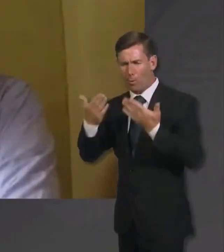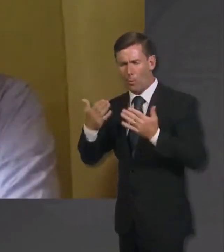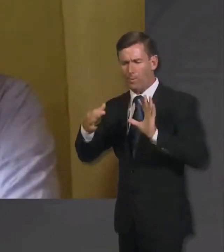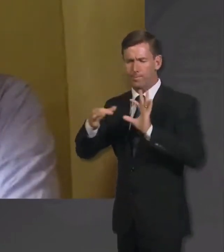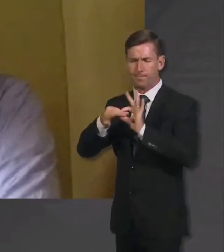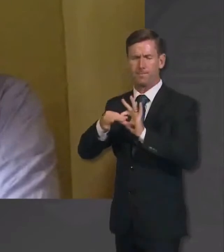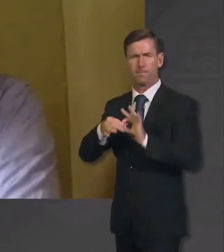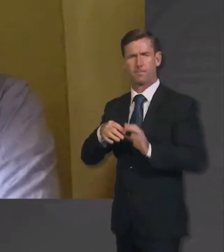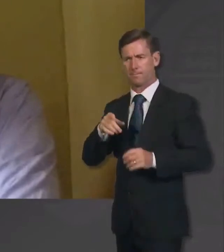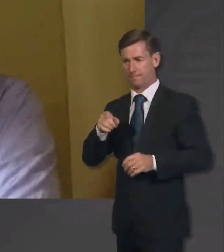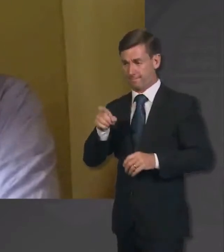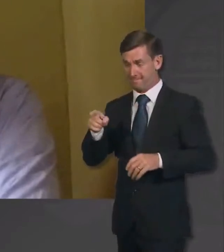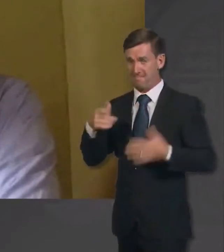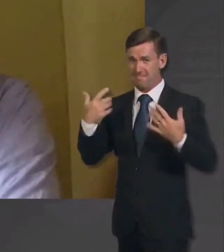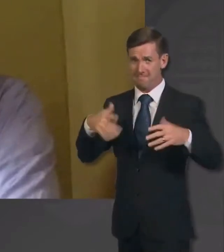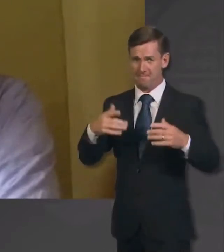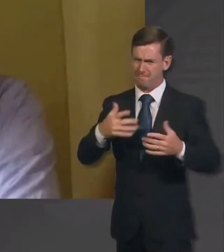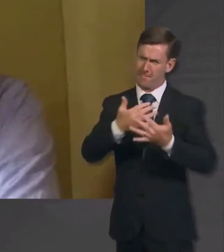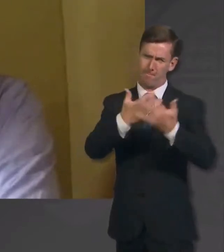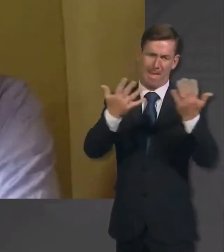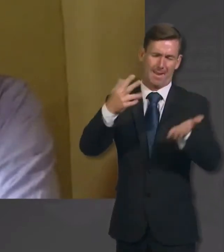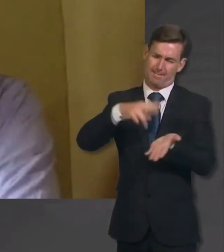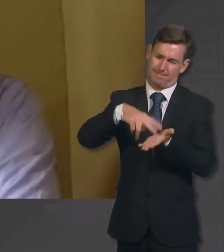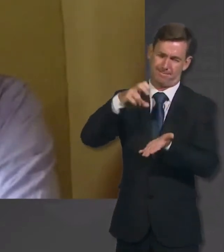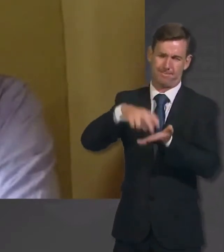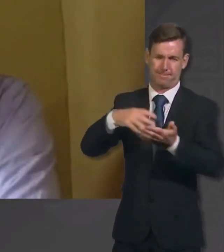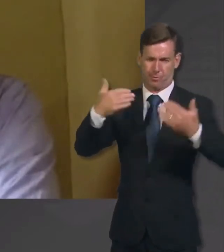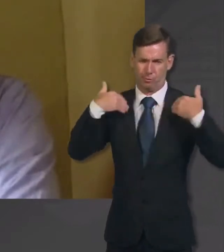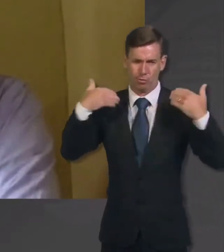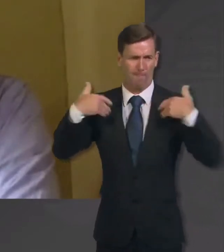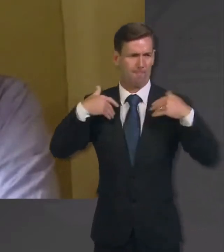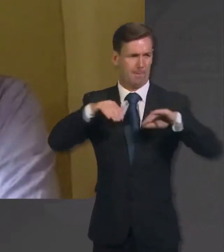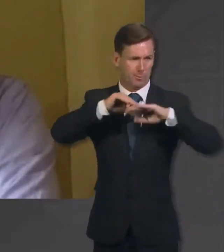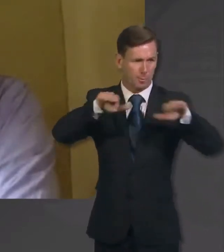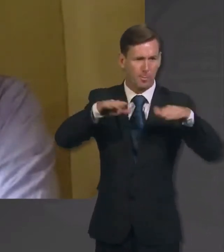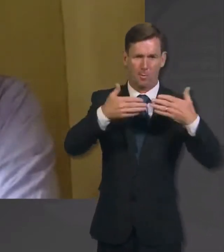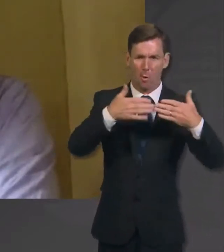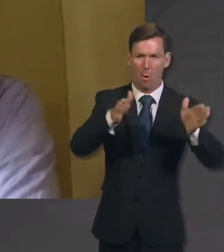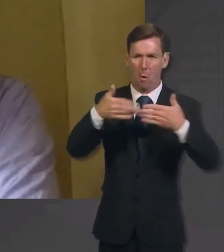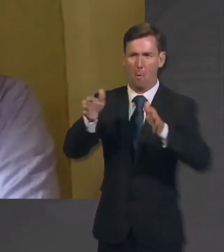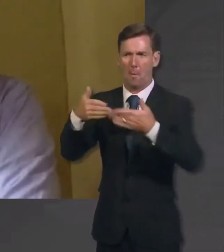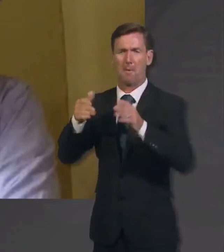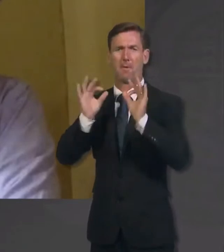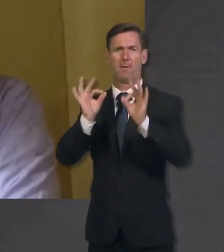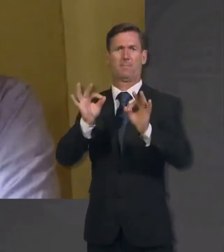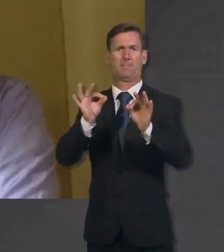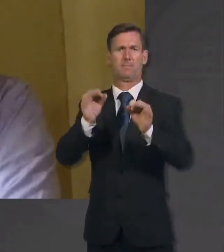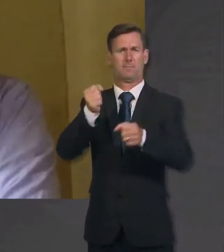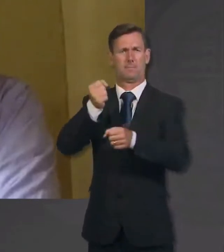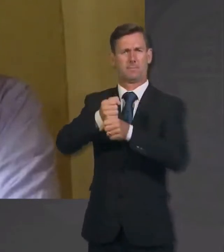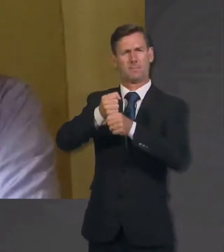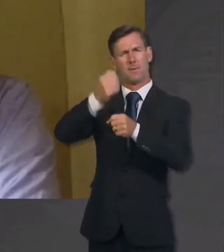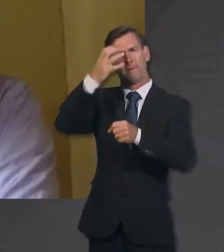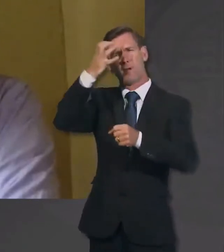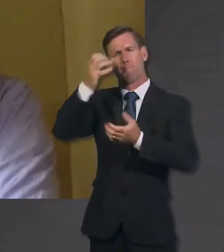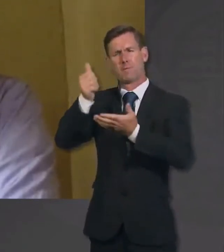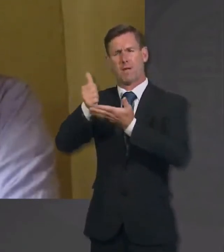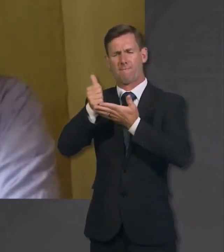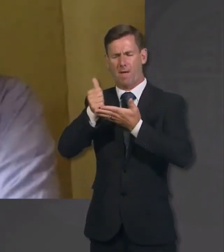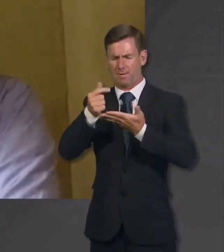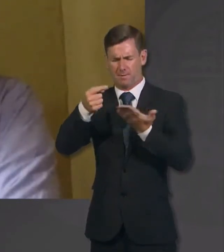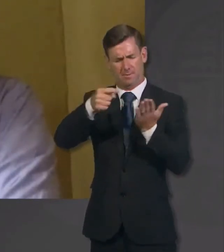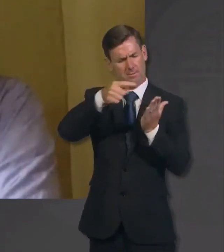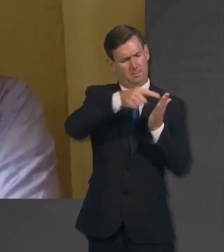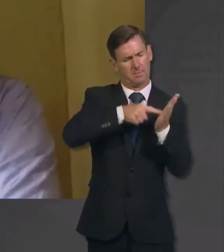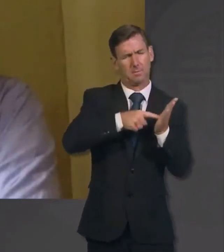well. Government advice is that face coverings should be worn in enclosed spaces where you're likely to come into contact